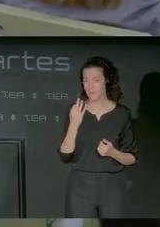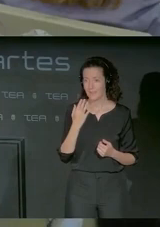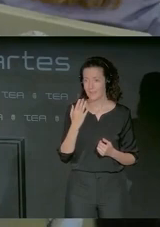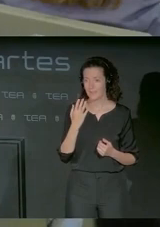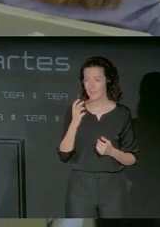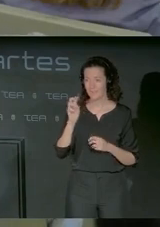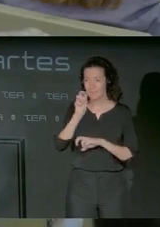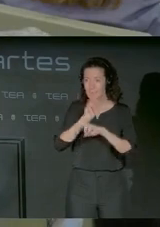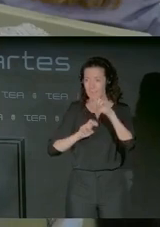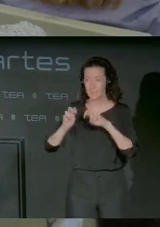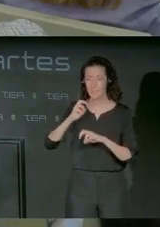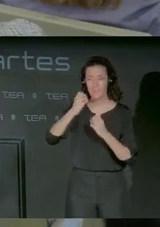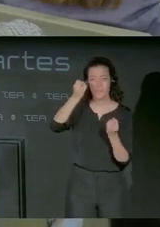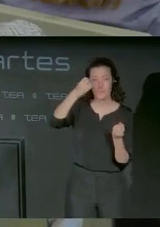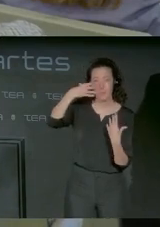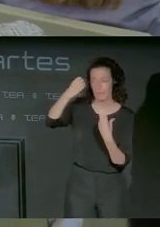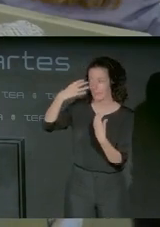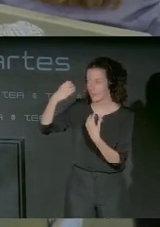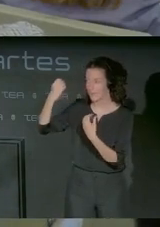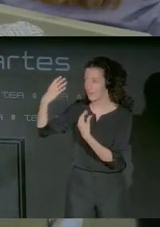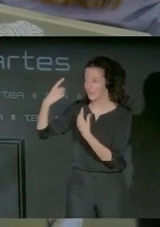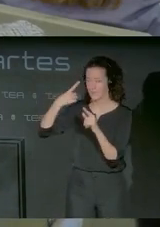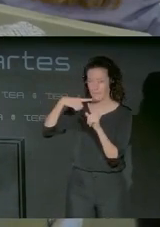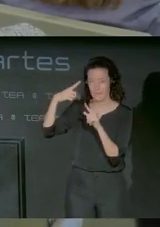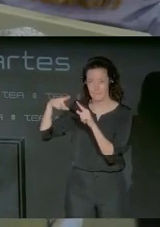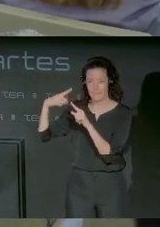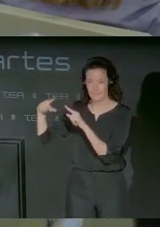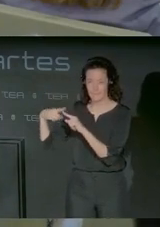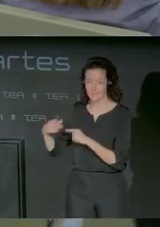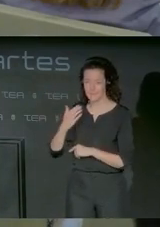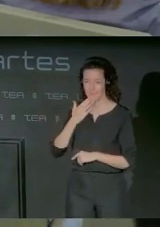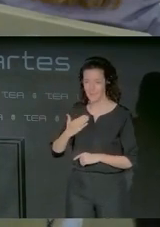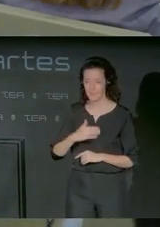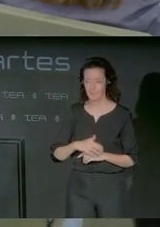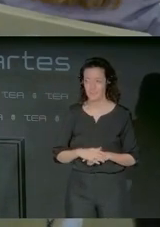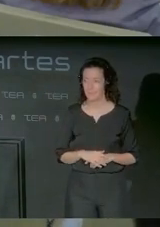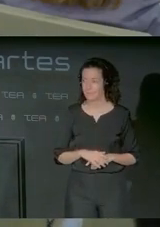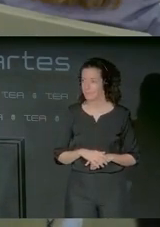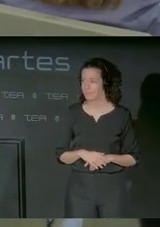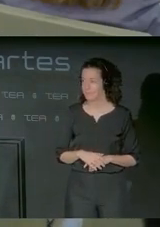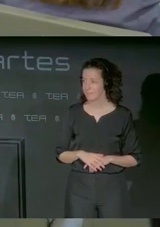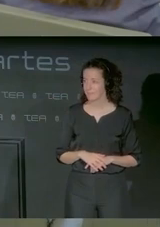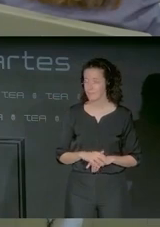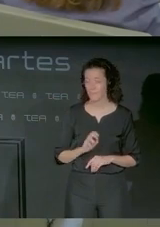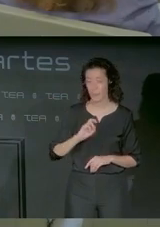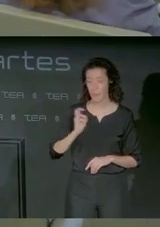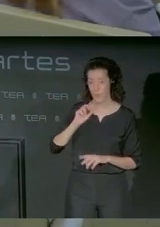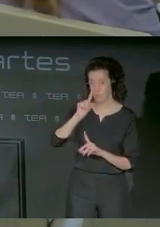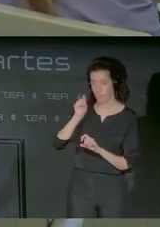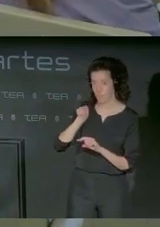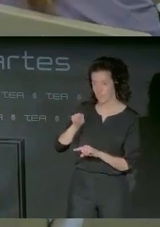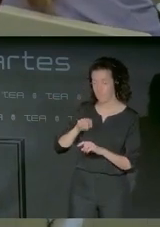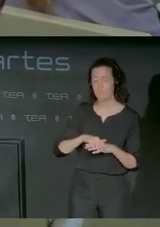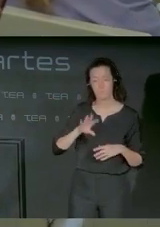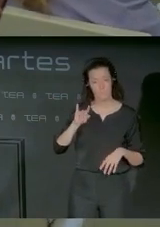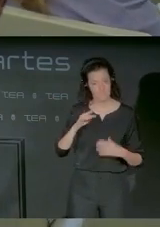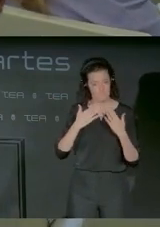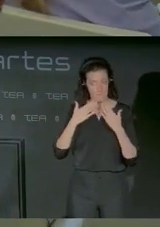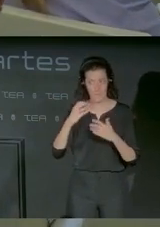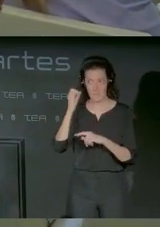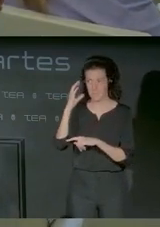Thanks. Yeah. Thank you for the presentation. It was very interesting. I was wondering, you talked about a skill